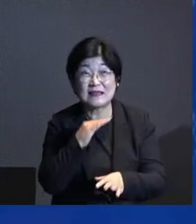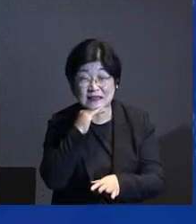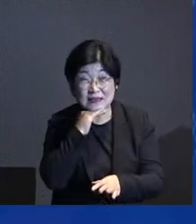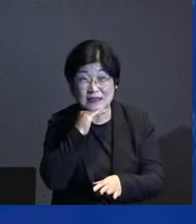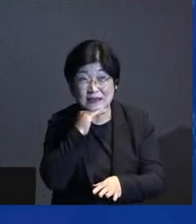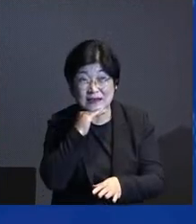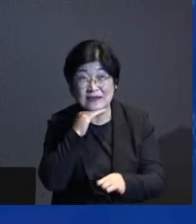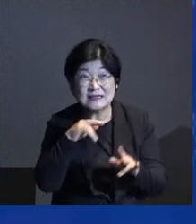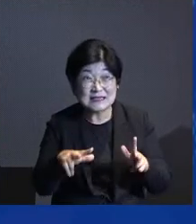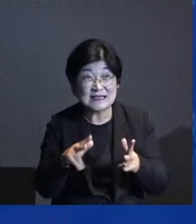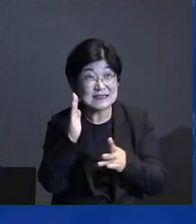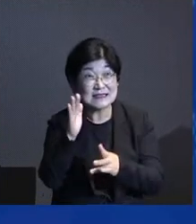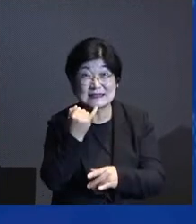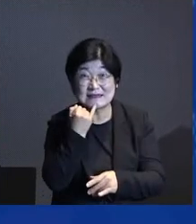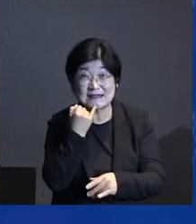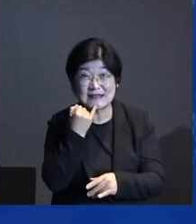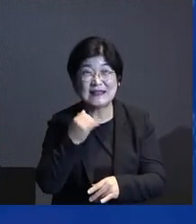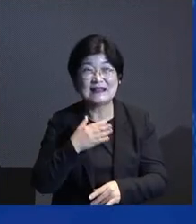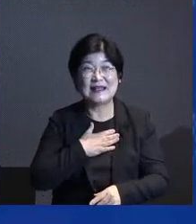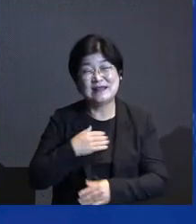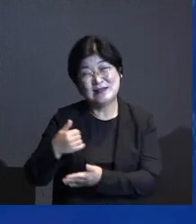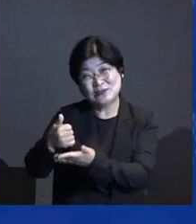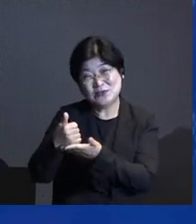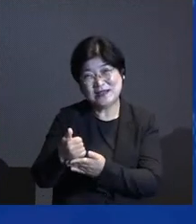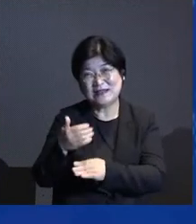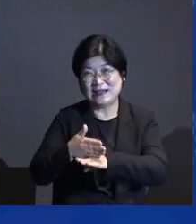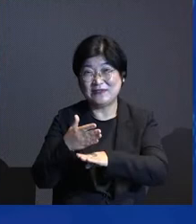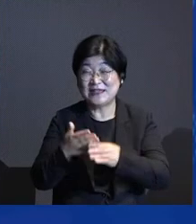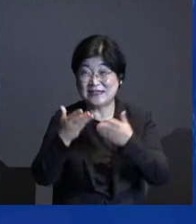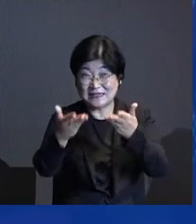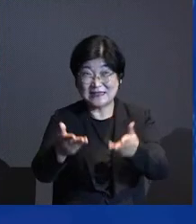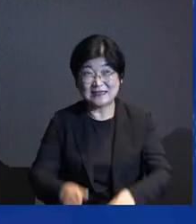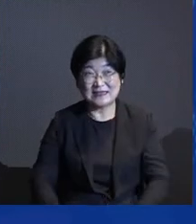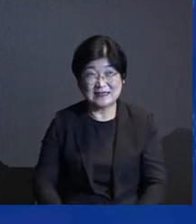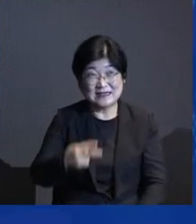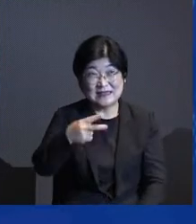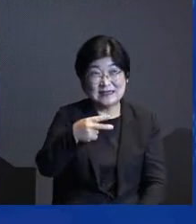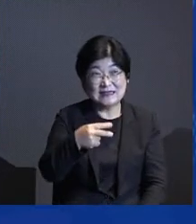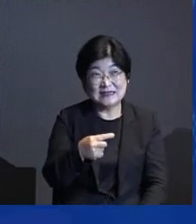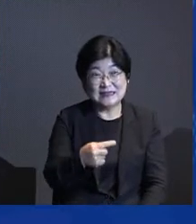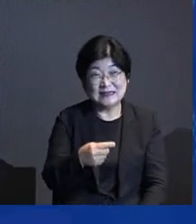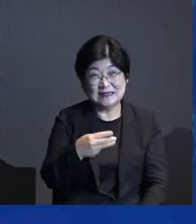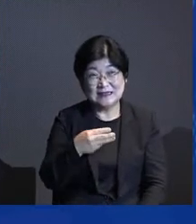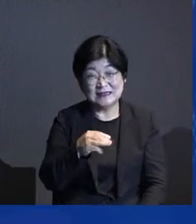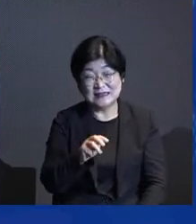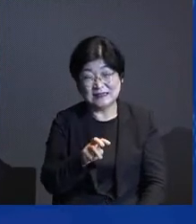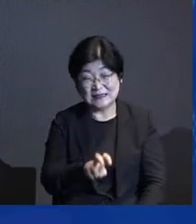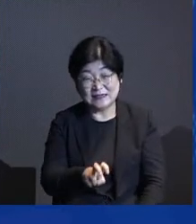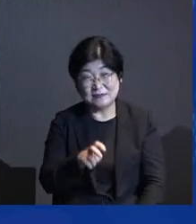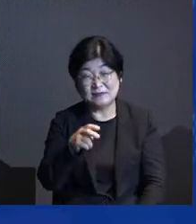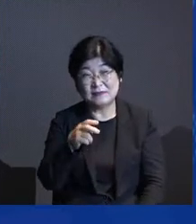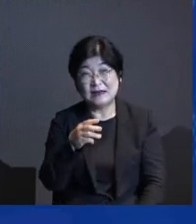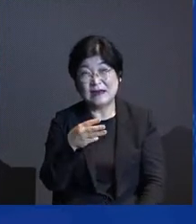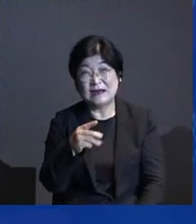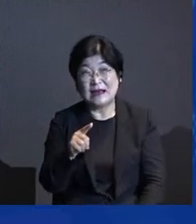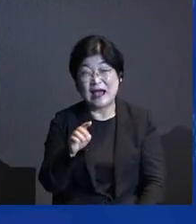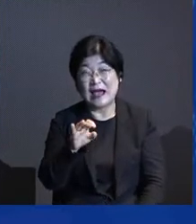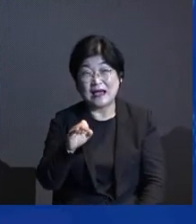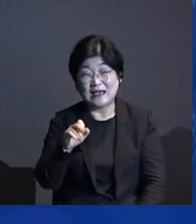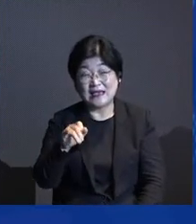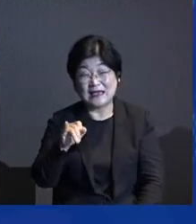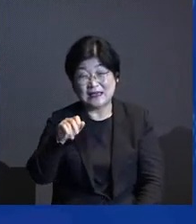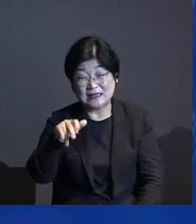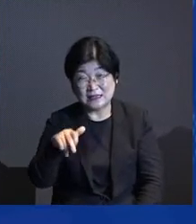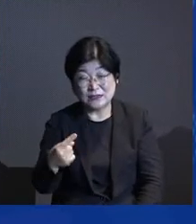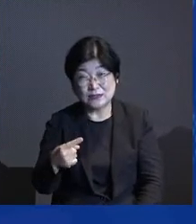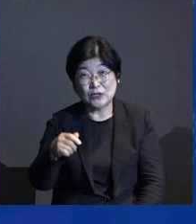having invited the Dreamlike Neighborhood Project, AGE Platform Europe and Quorum on stage today. My colleague